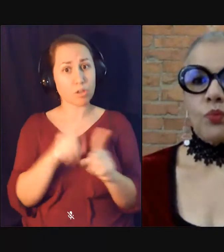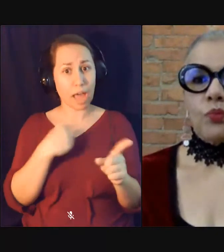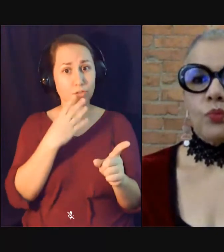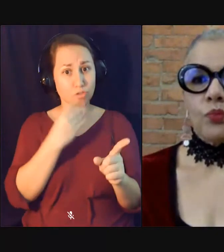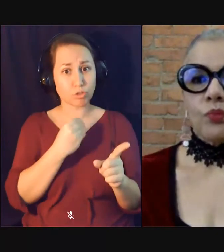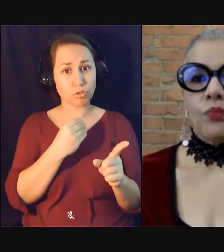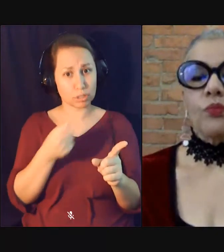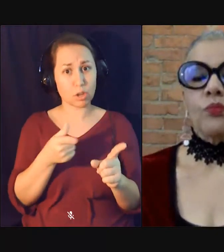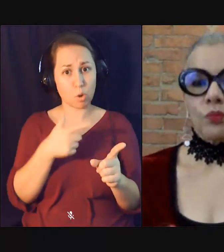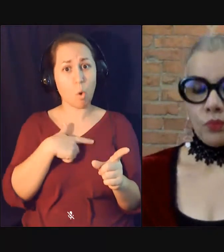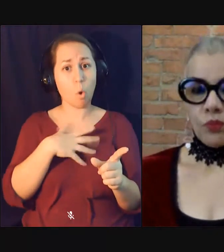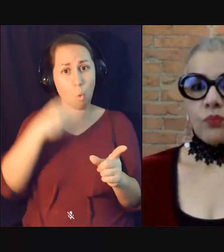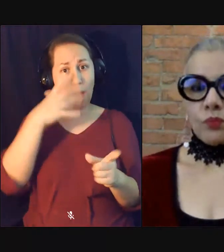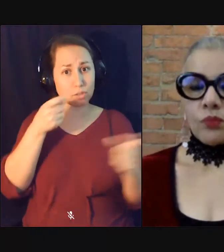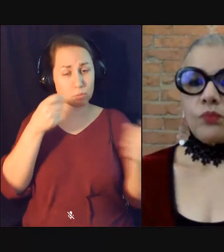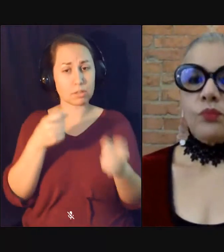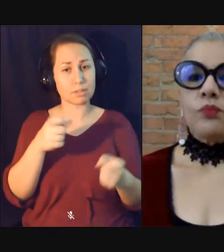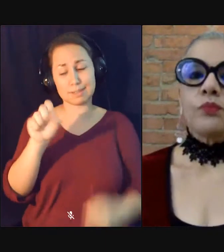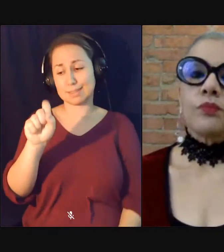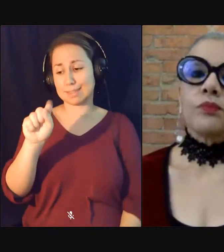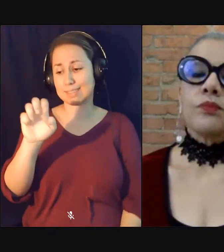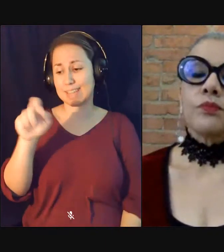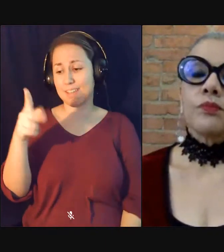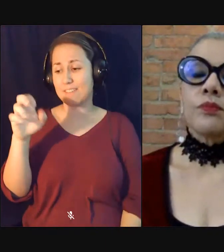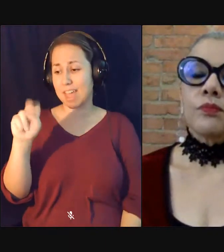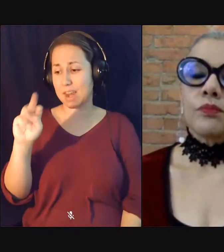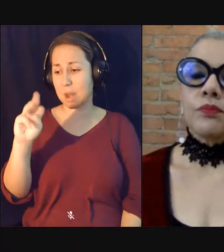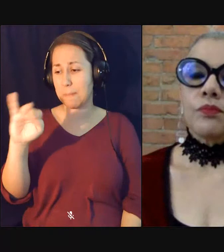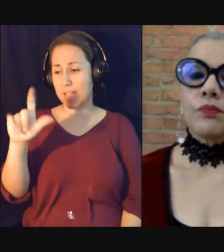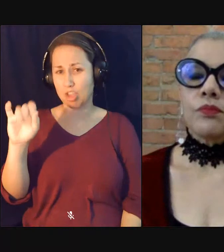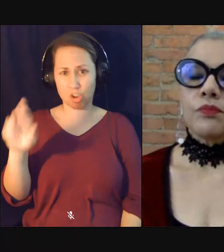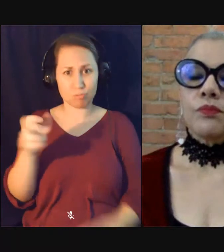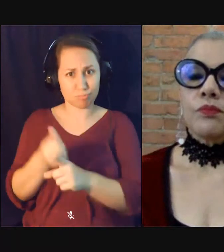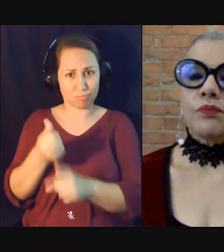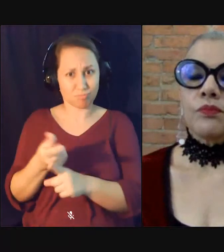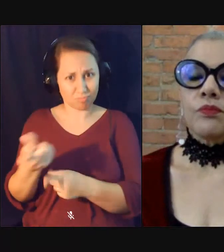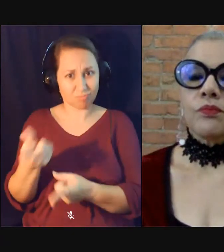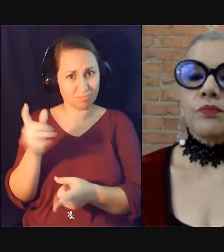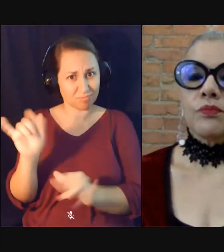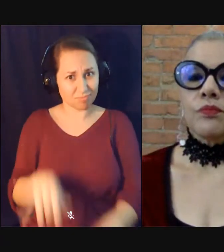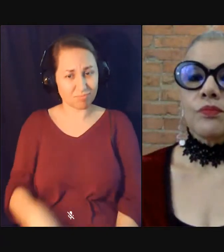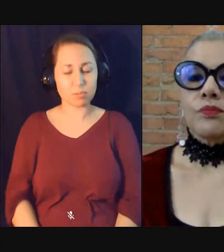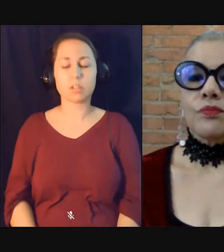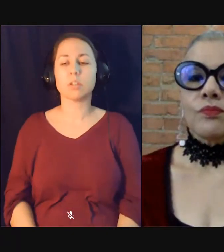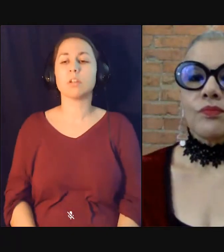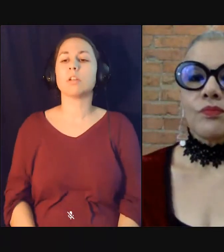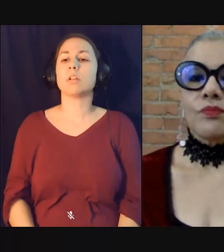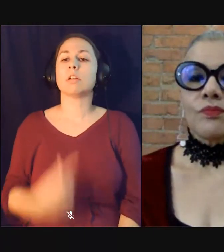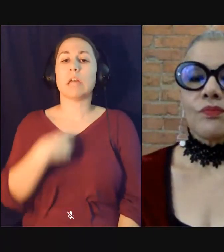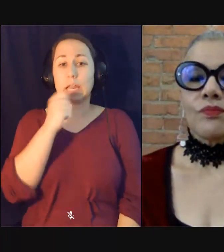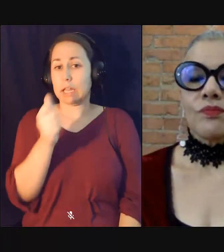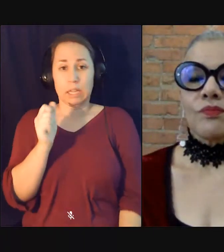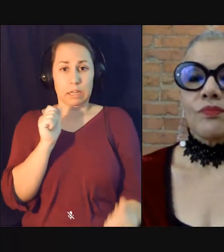Miller. So I did encounter and know the Proud Boys. I didn't infiltrate